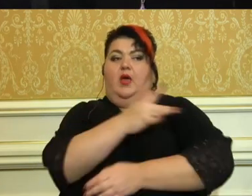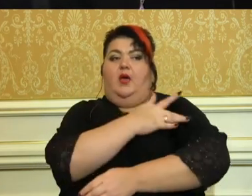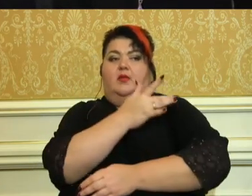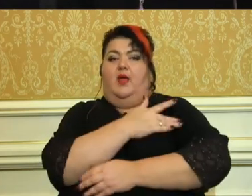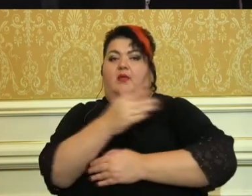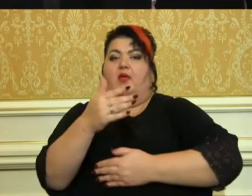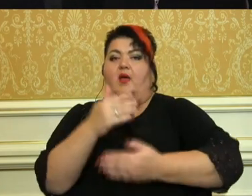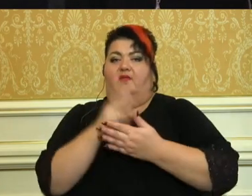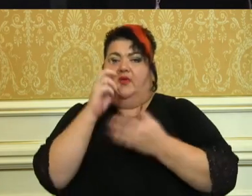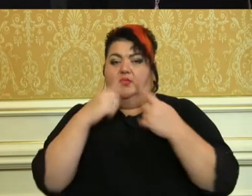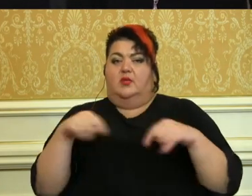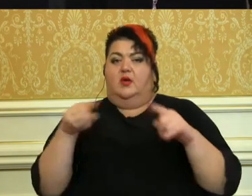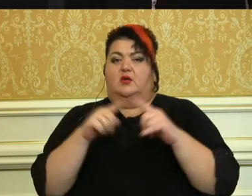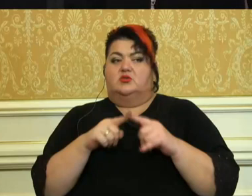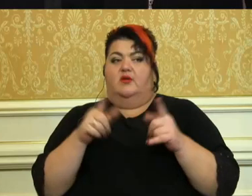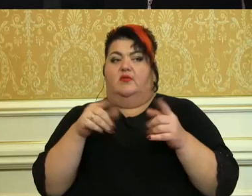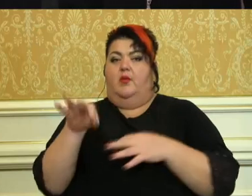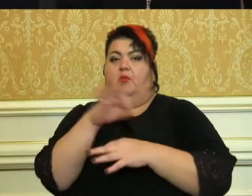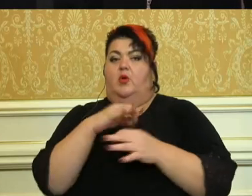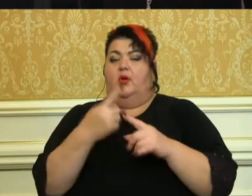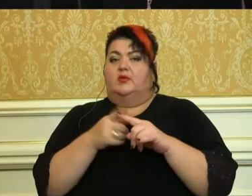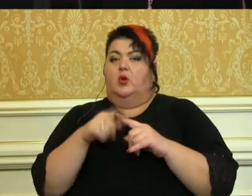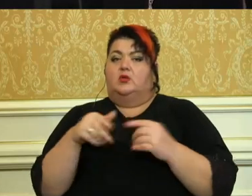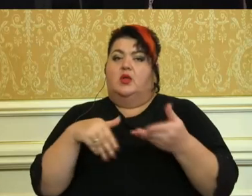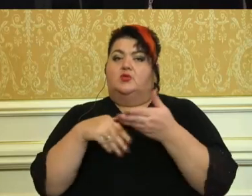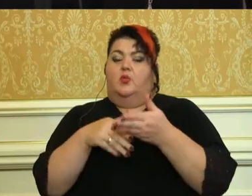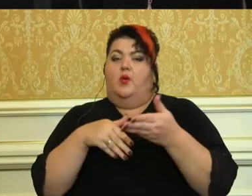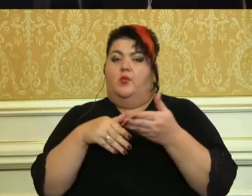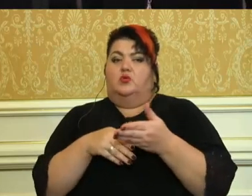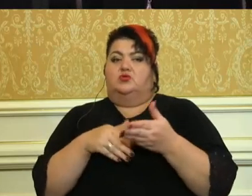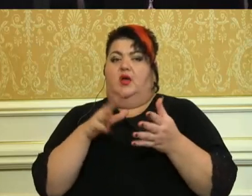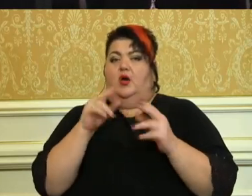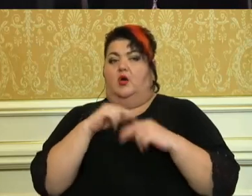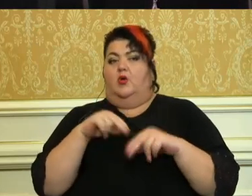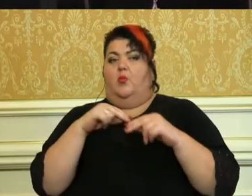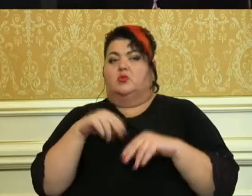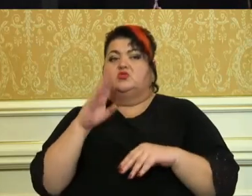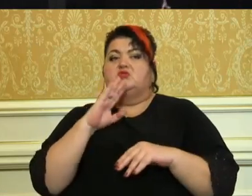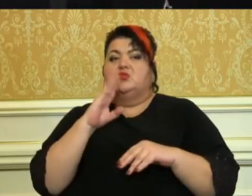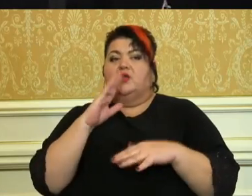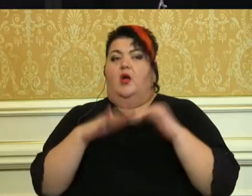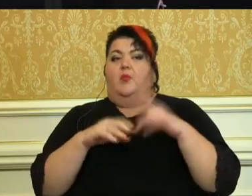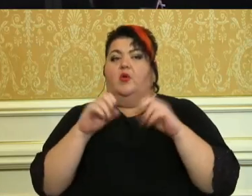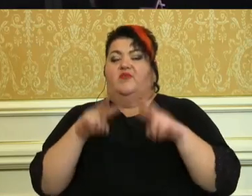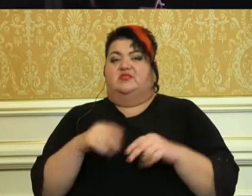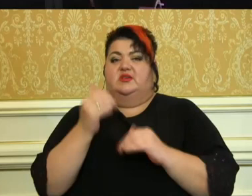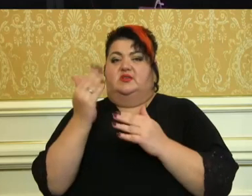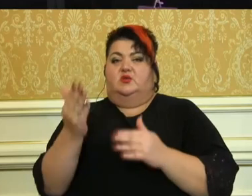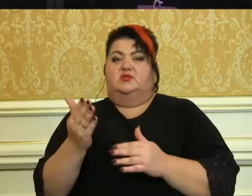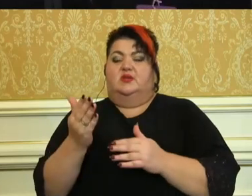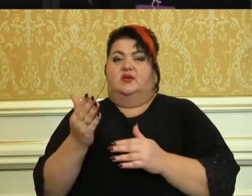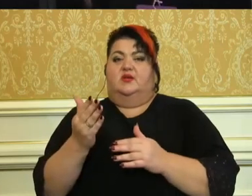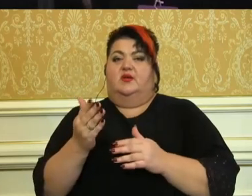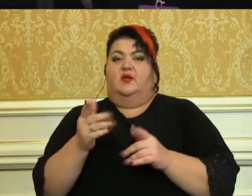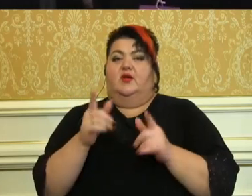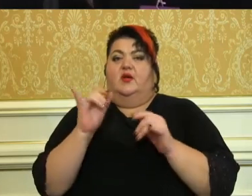things. Nani from the state, that's a very interesting project. Nani from the side of the state. Nani from